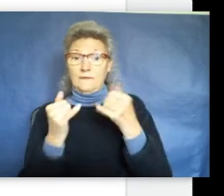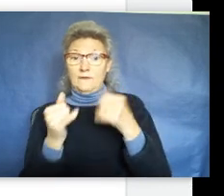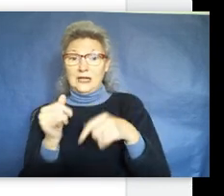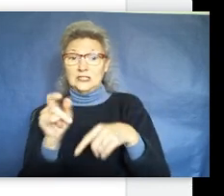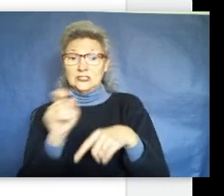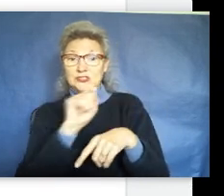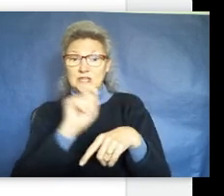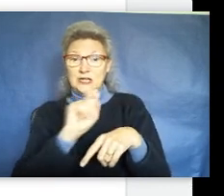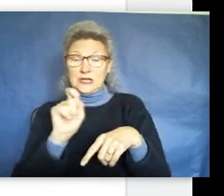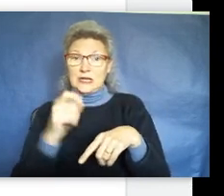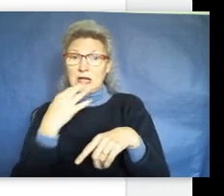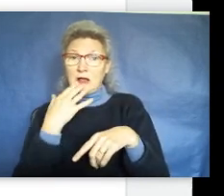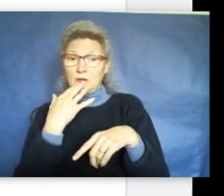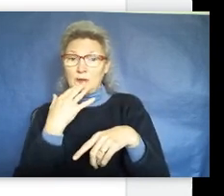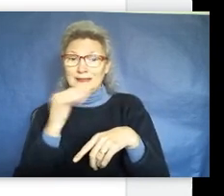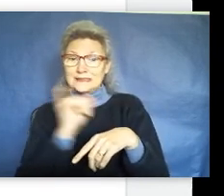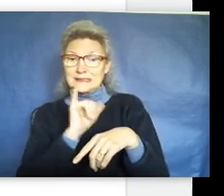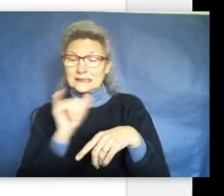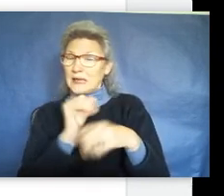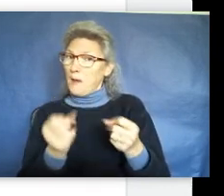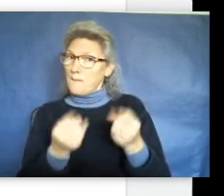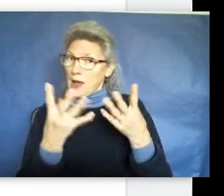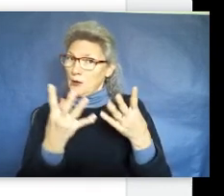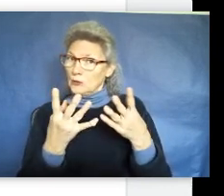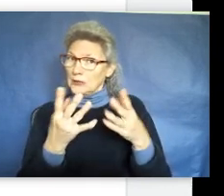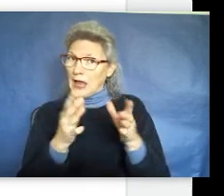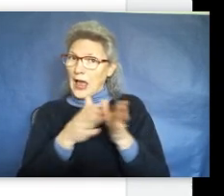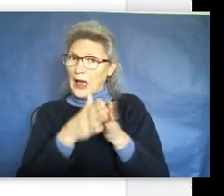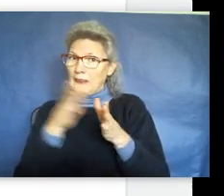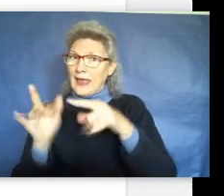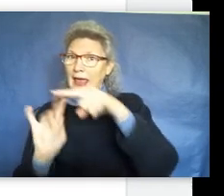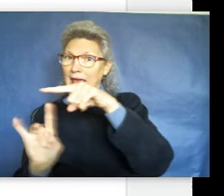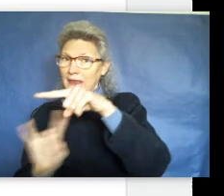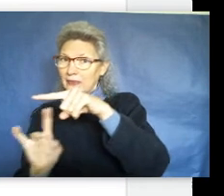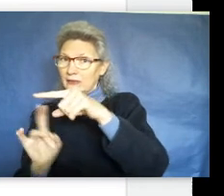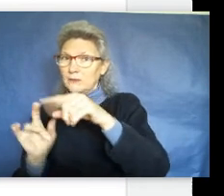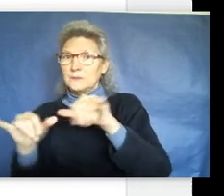shade in the same amount over here,